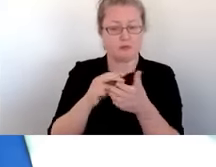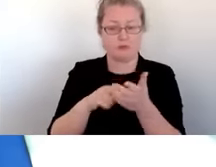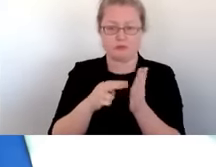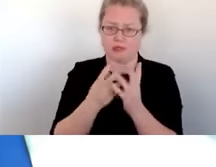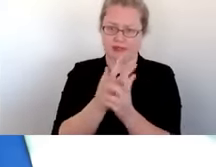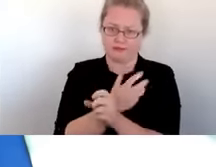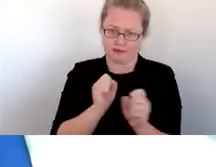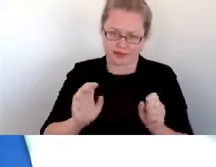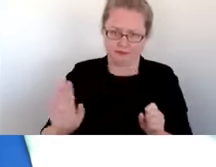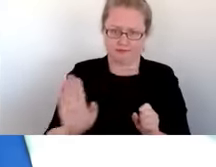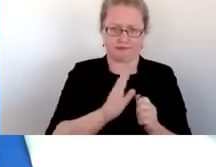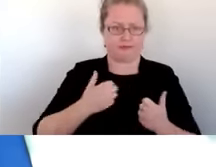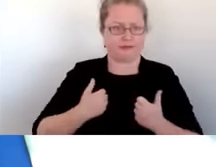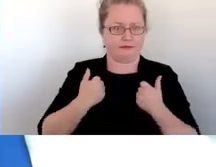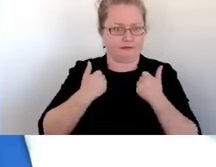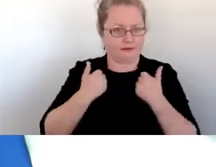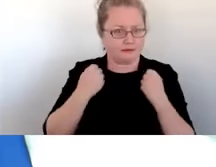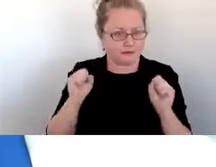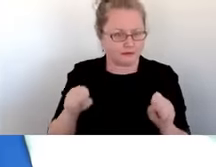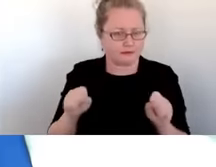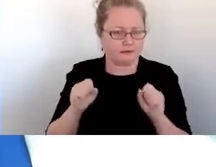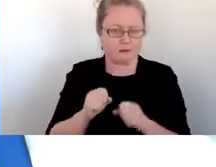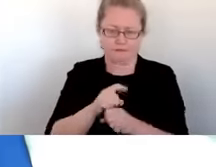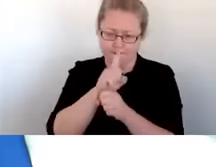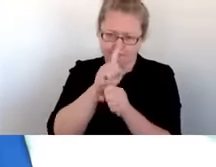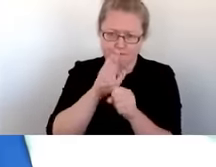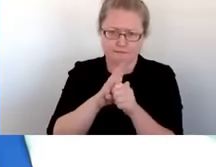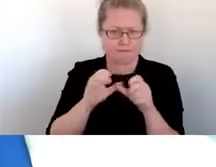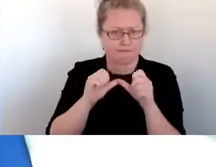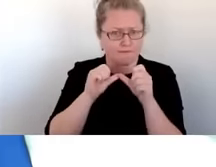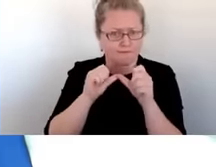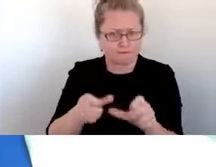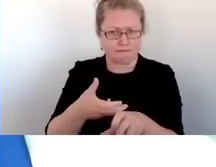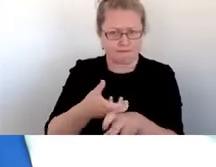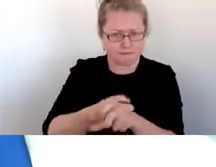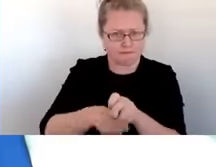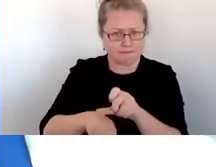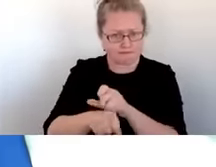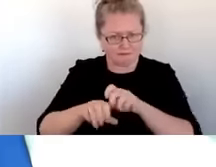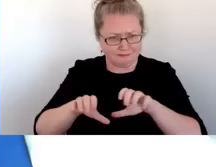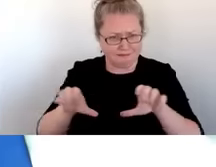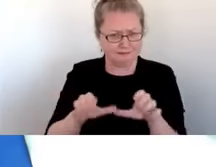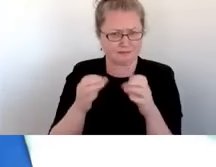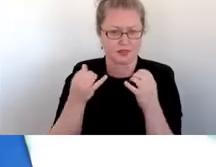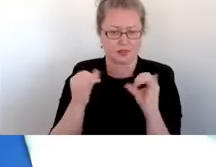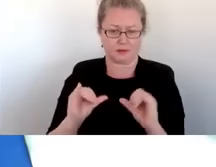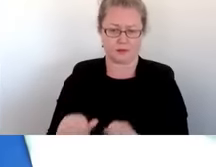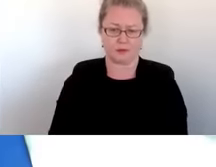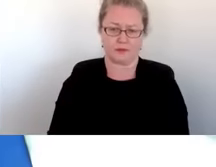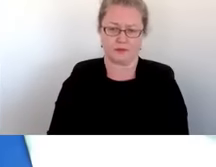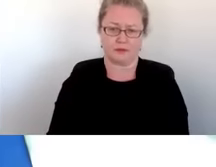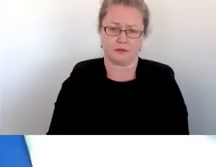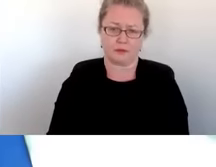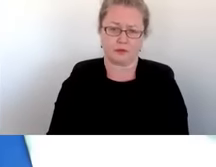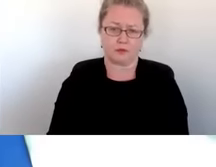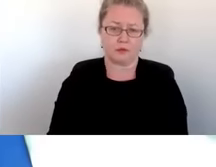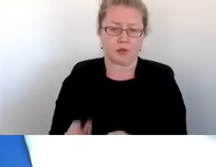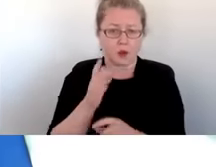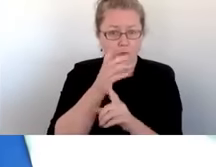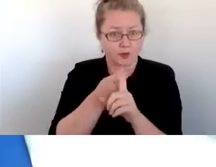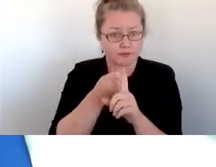our ongoing commitment to this effort has made and will continue to make all the difference to each of us in how we